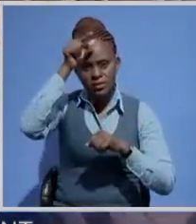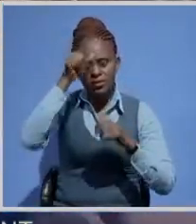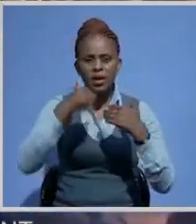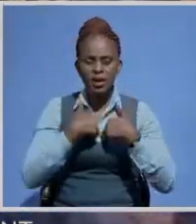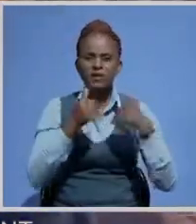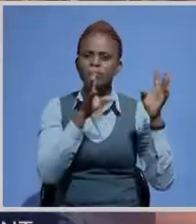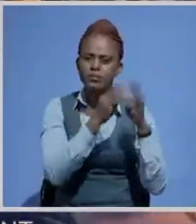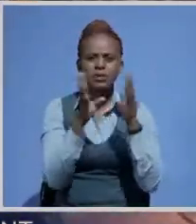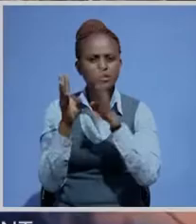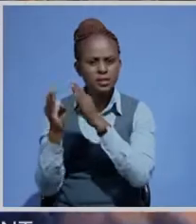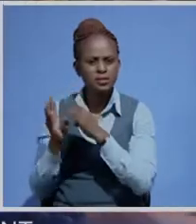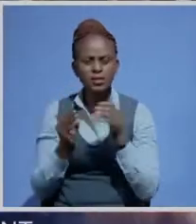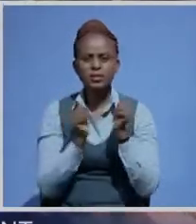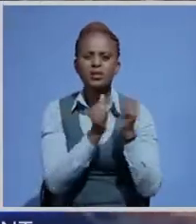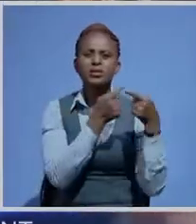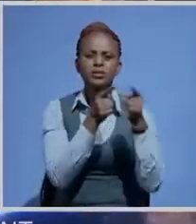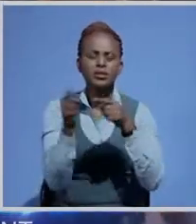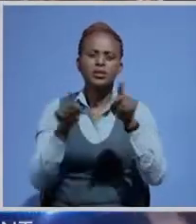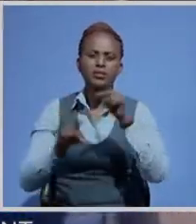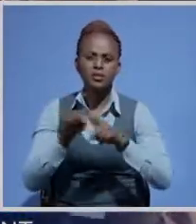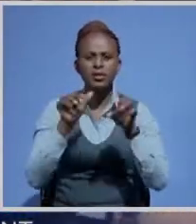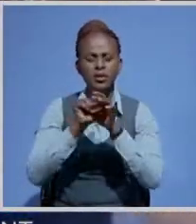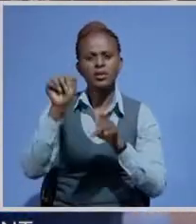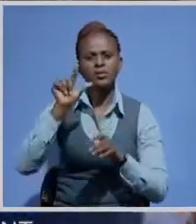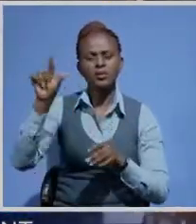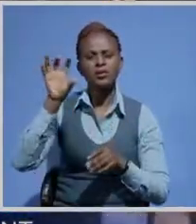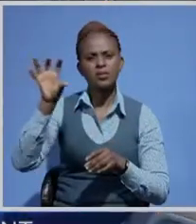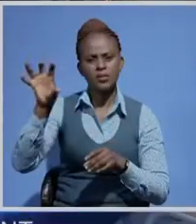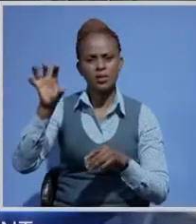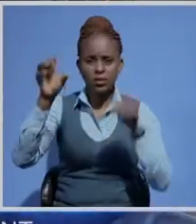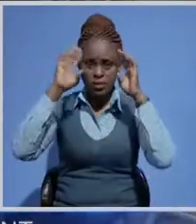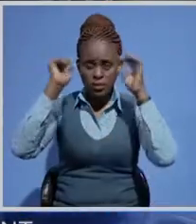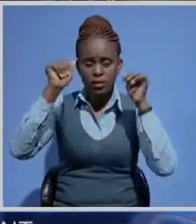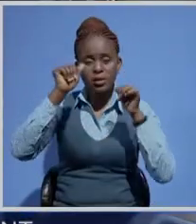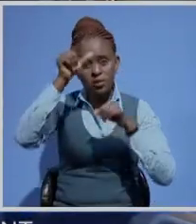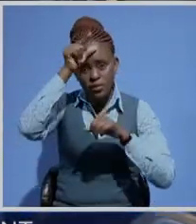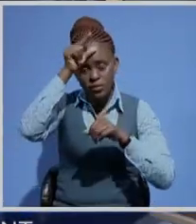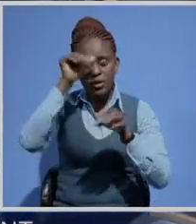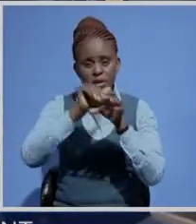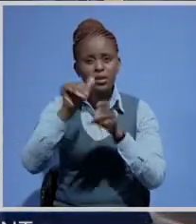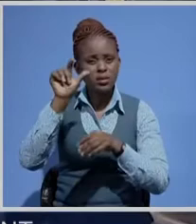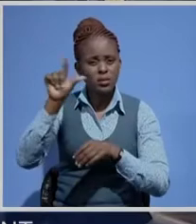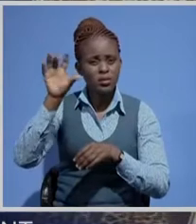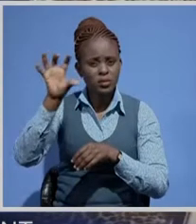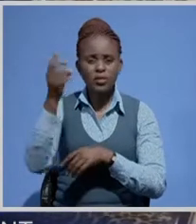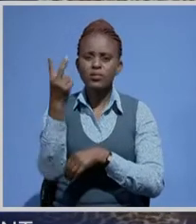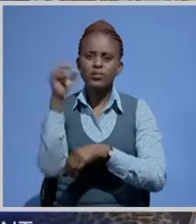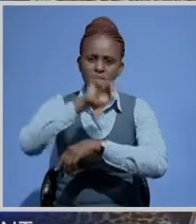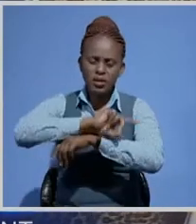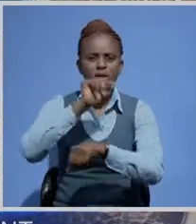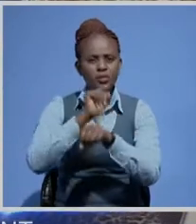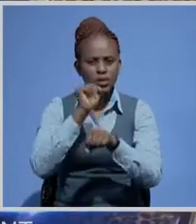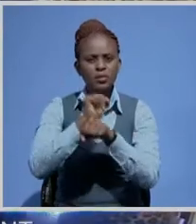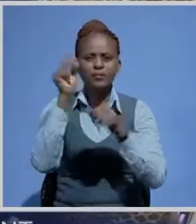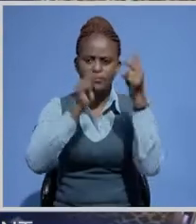number of meetings with various stakeholders in Luapula province. The president is in the province on a 2 days working visit. President